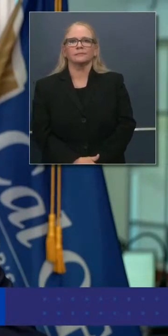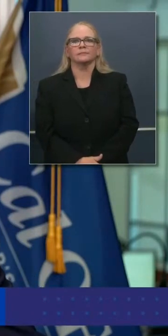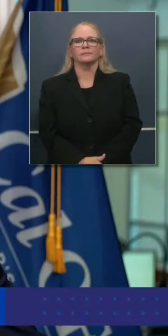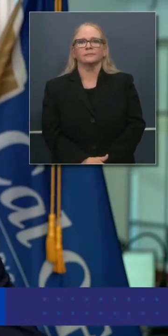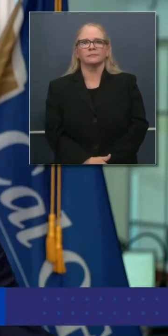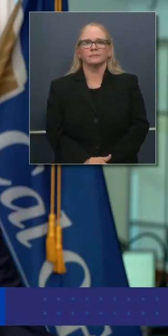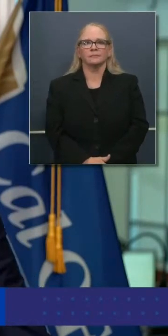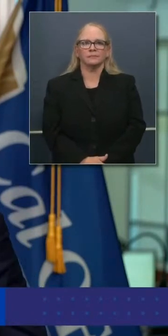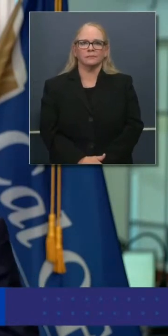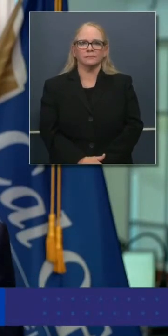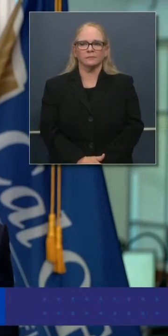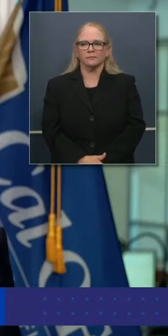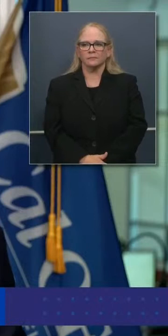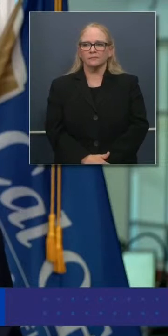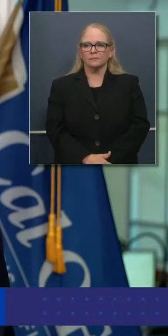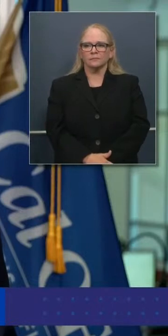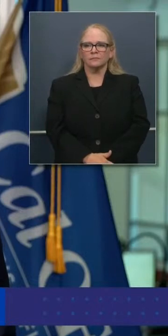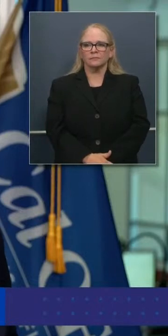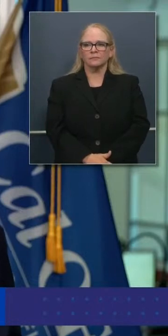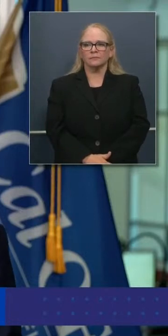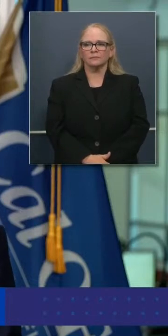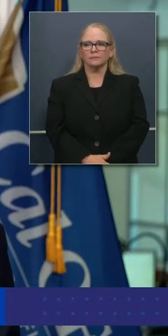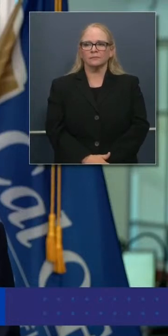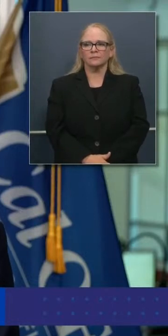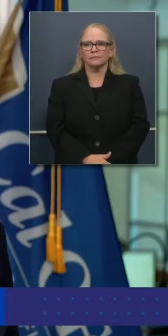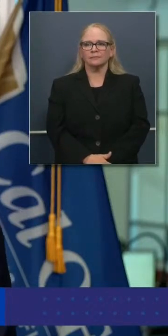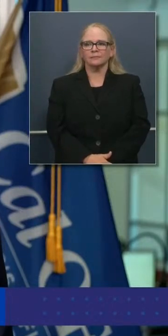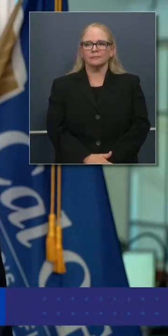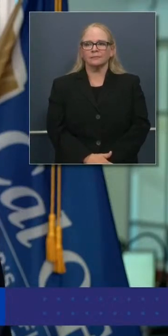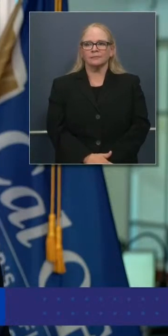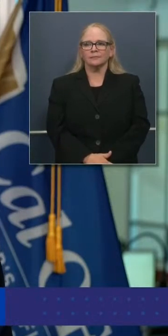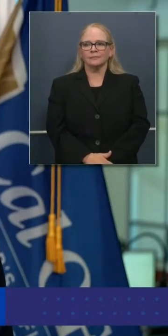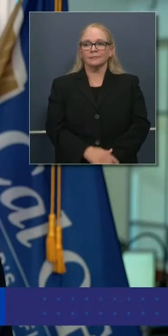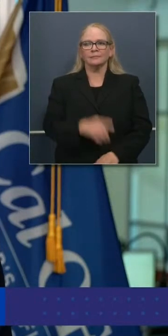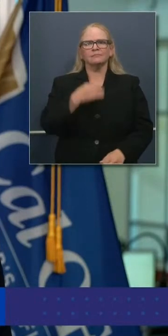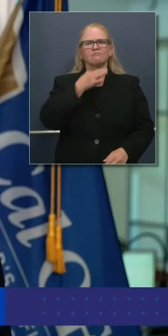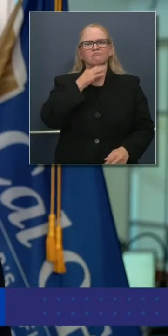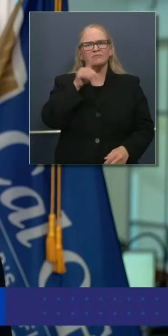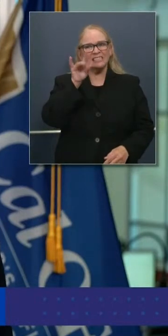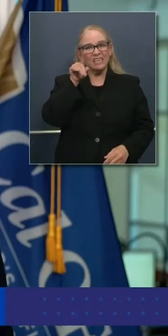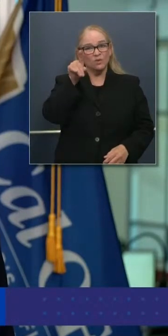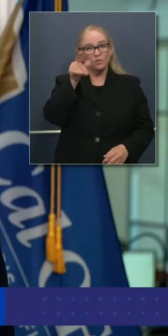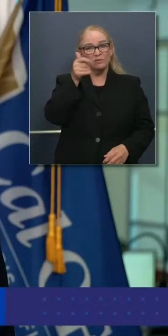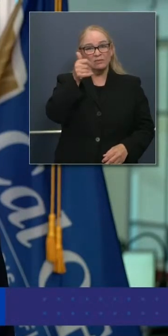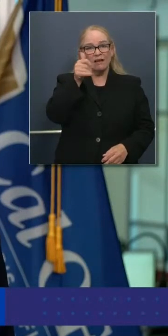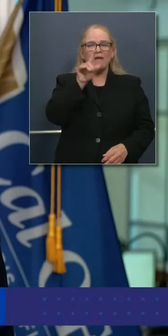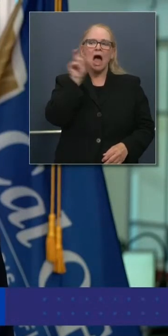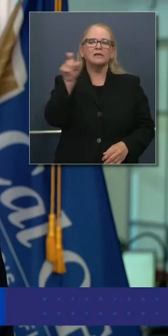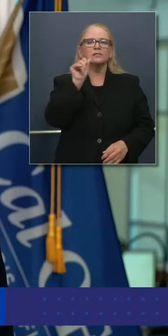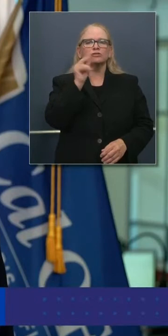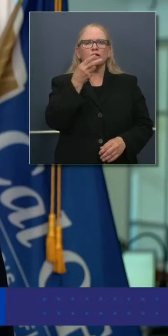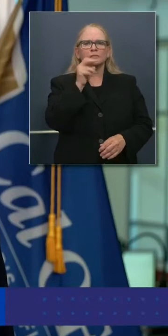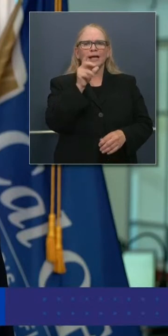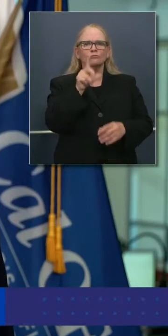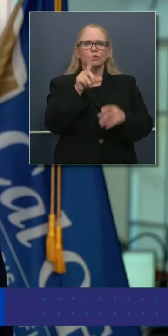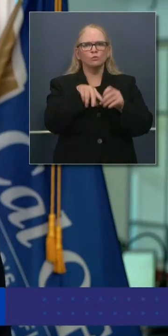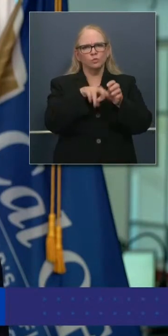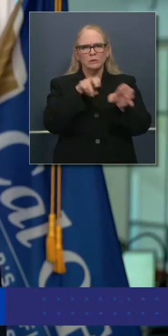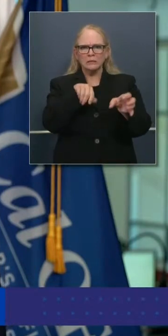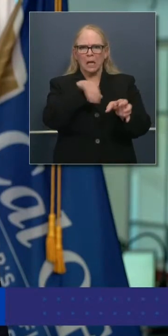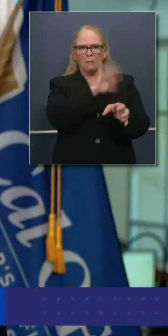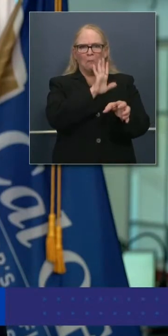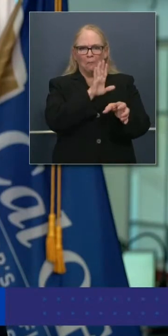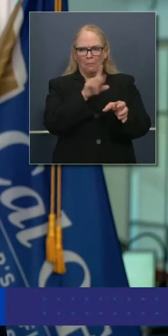Dr. Angel to resign, and did she resign on her own? Yeah. And why did she resign? Did it have anything to do with the data reporting issues?